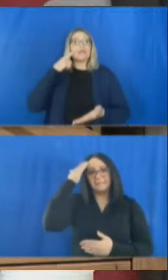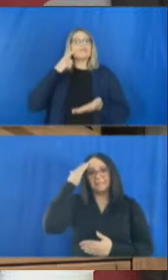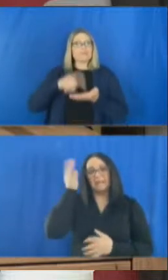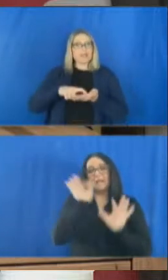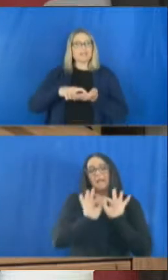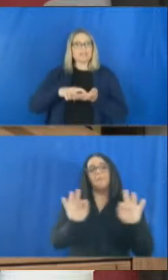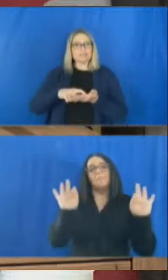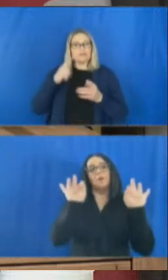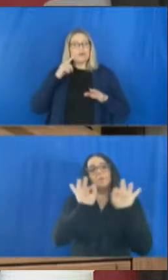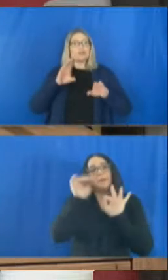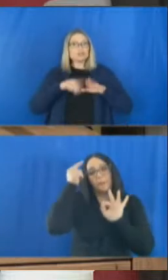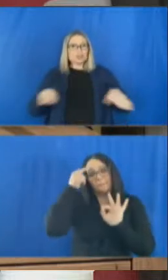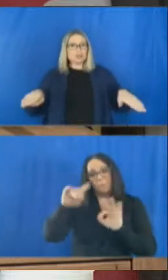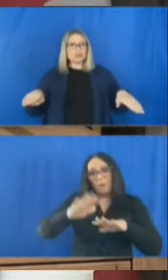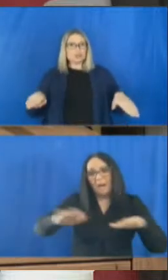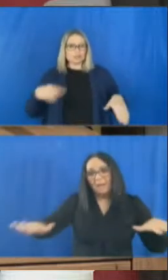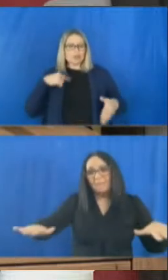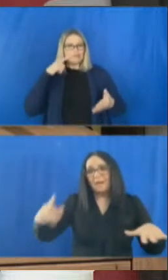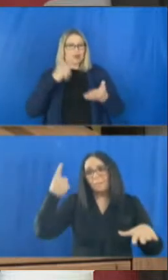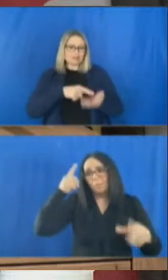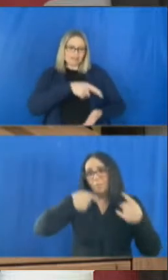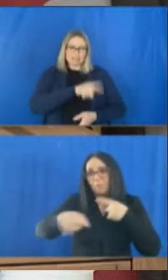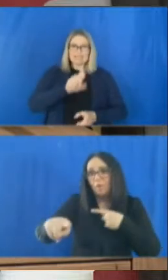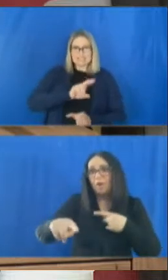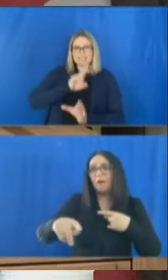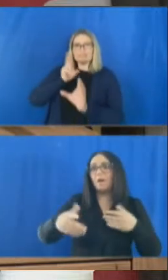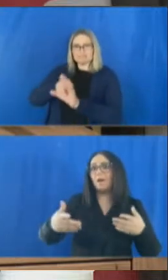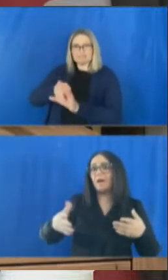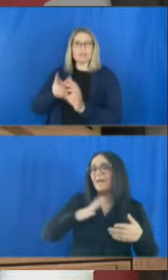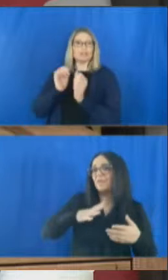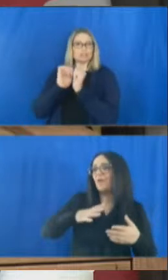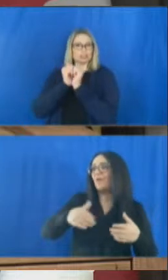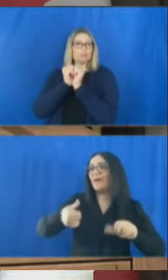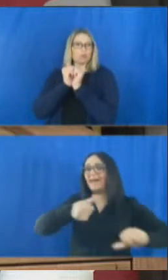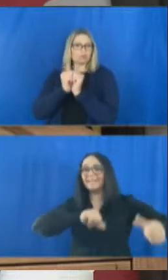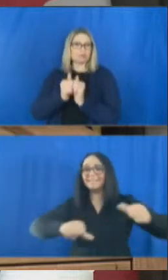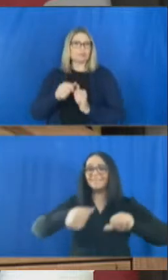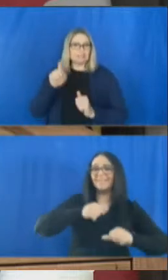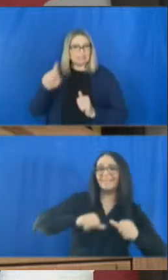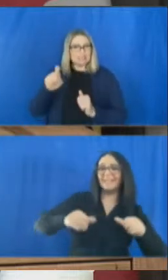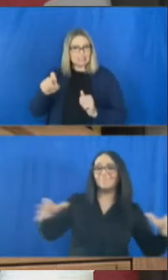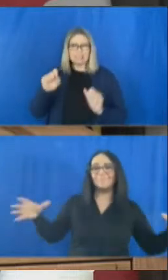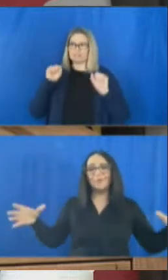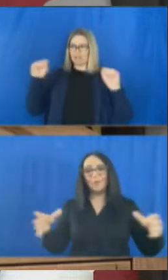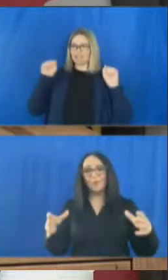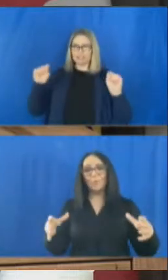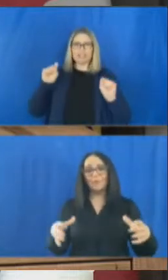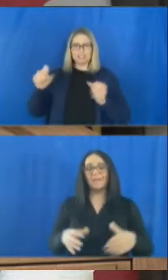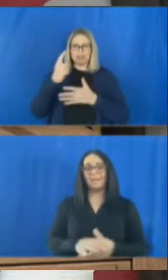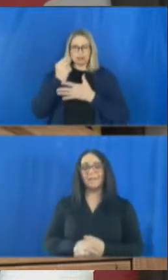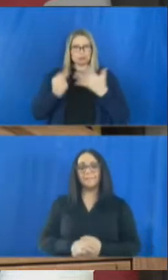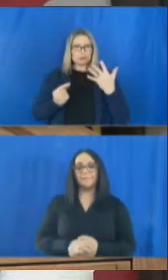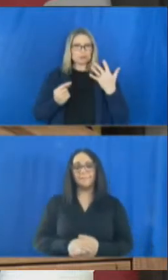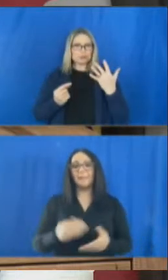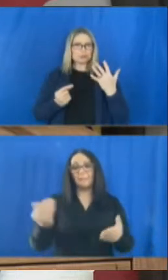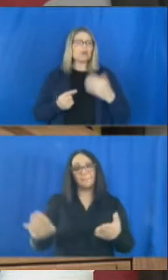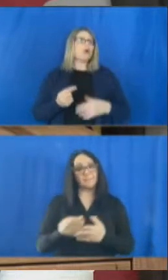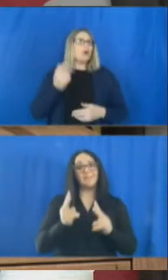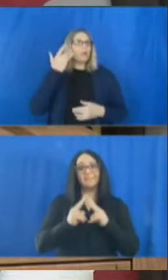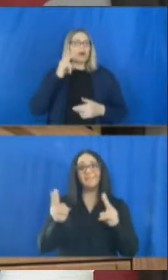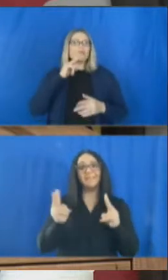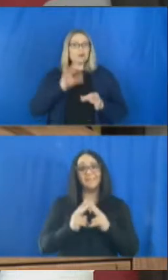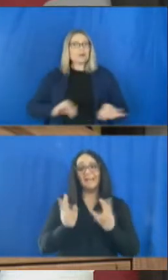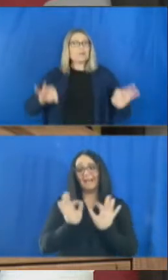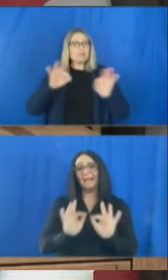la socialisation, mais aussi pour la santé physique et mentale. That is why, with the return to Level